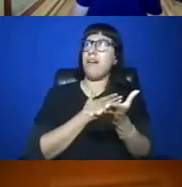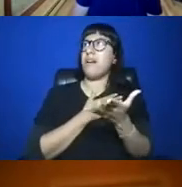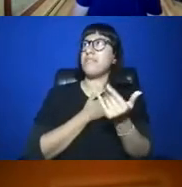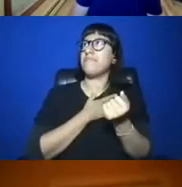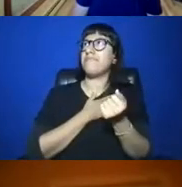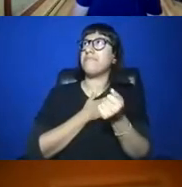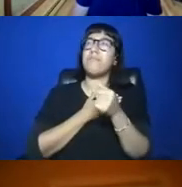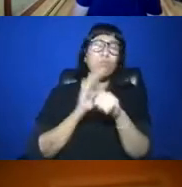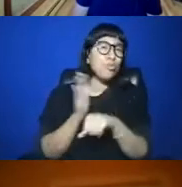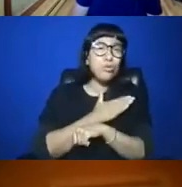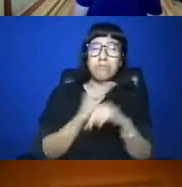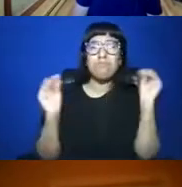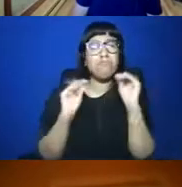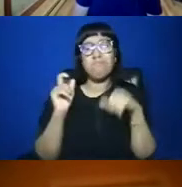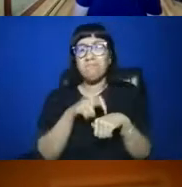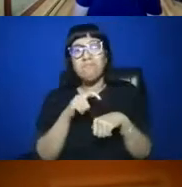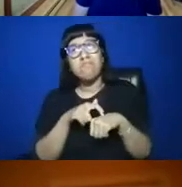my music,